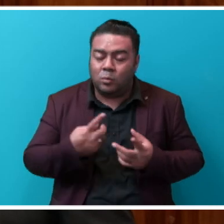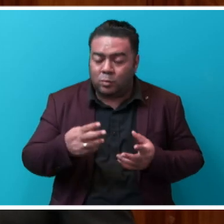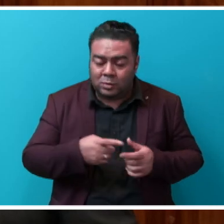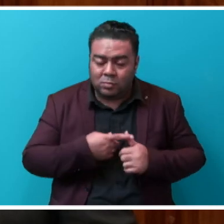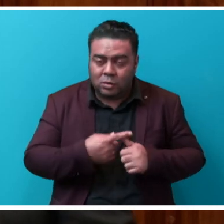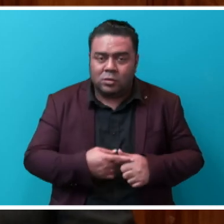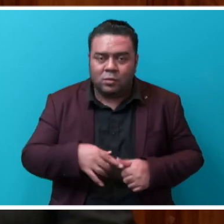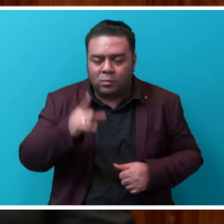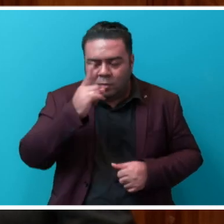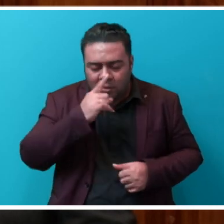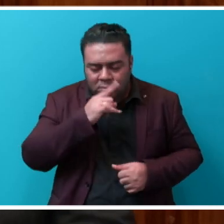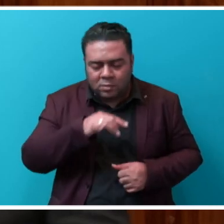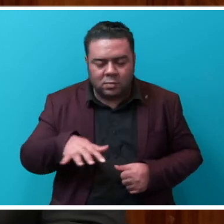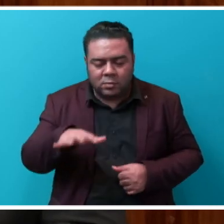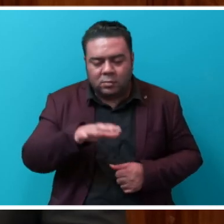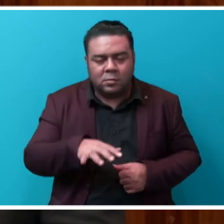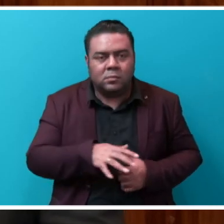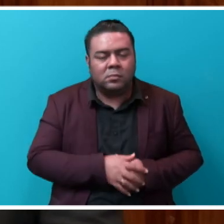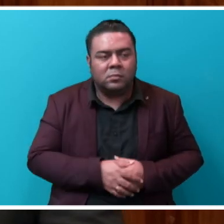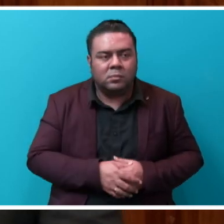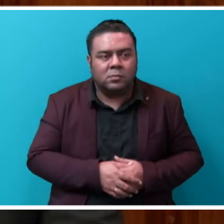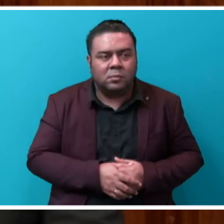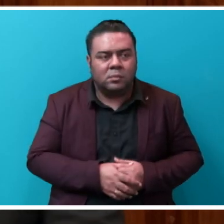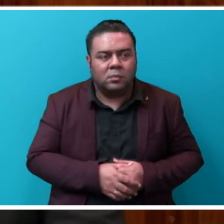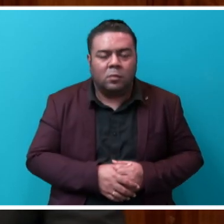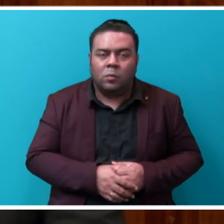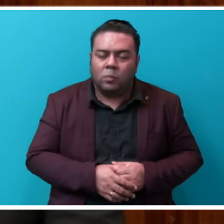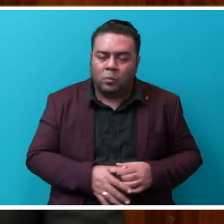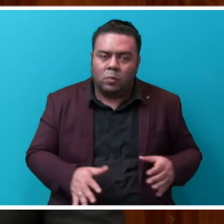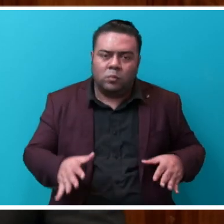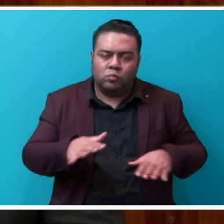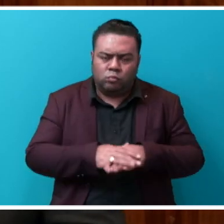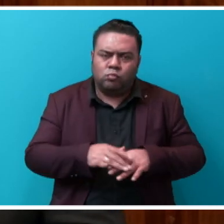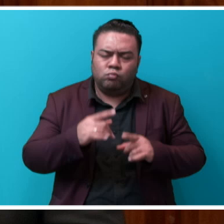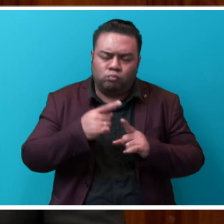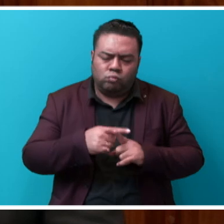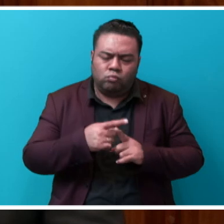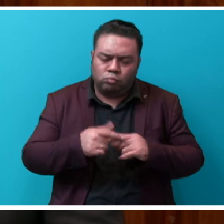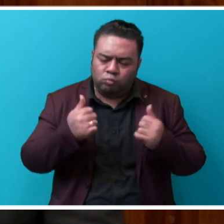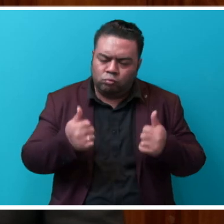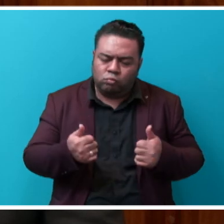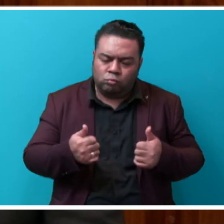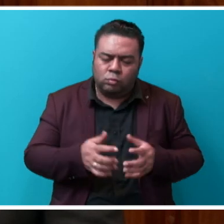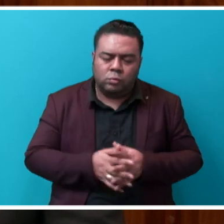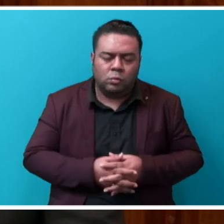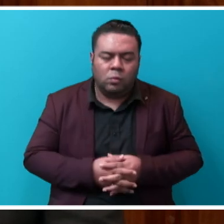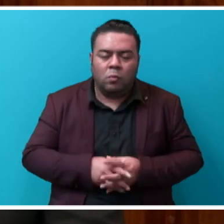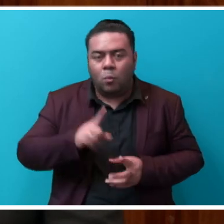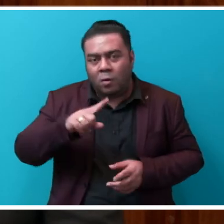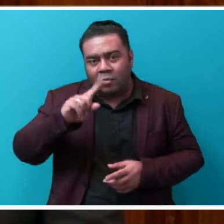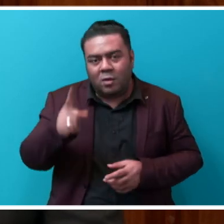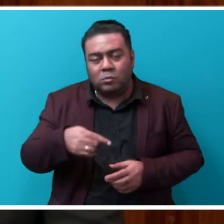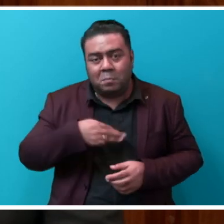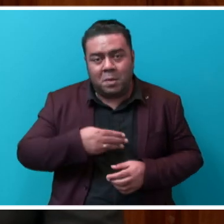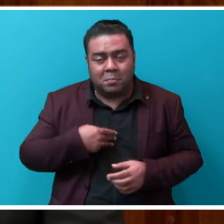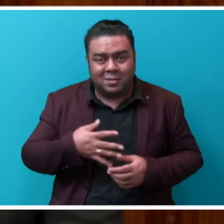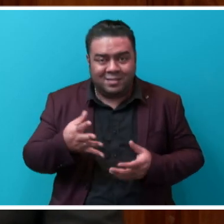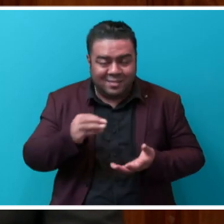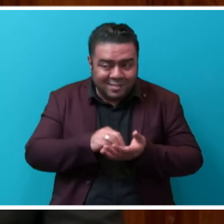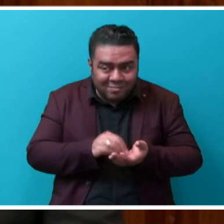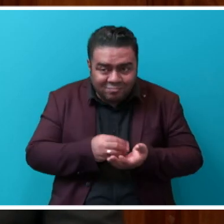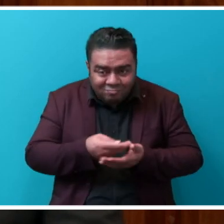diaspora, Honourable Speaker, was overwhelmingly positive. Over 1,000 members were served,